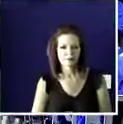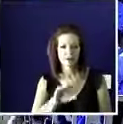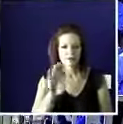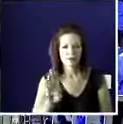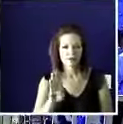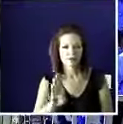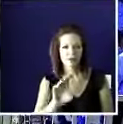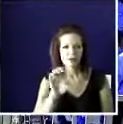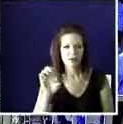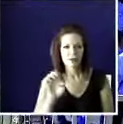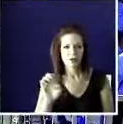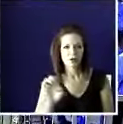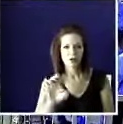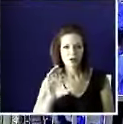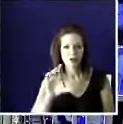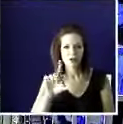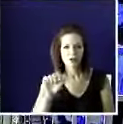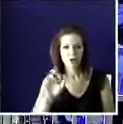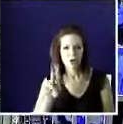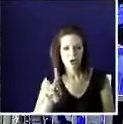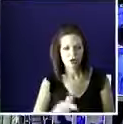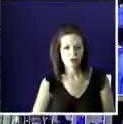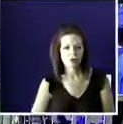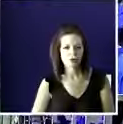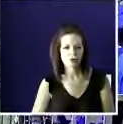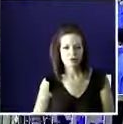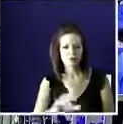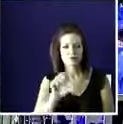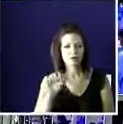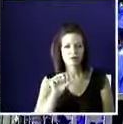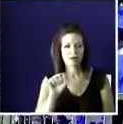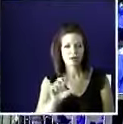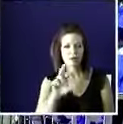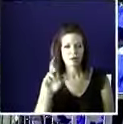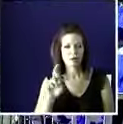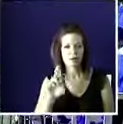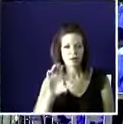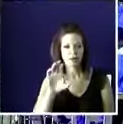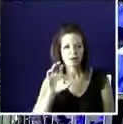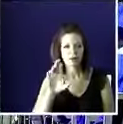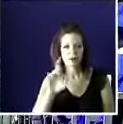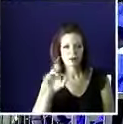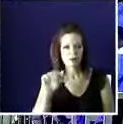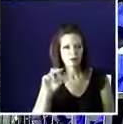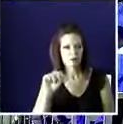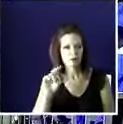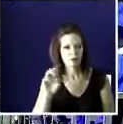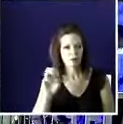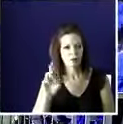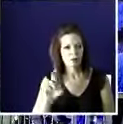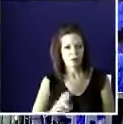Benjamin Edward Clark. Skylar Ray Cranmer.